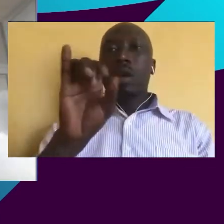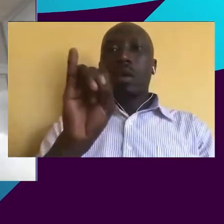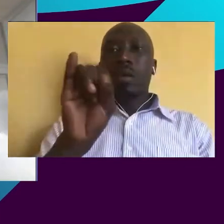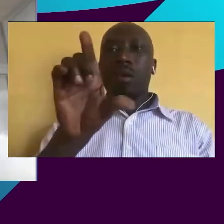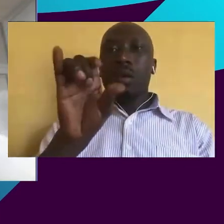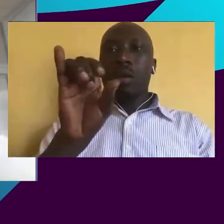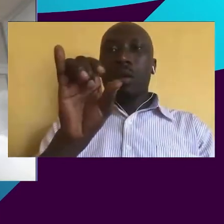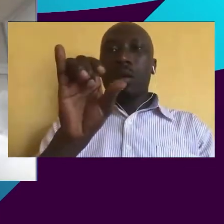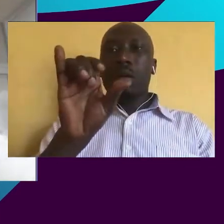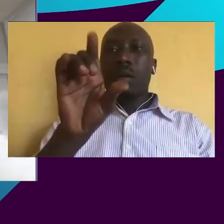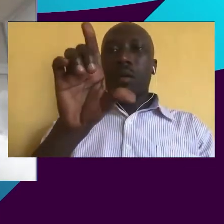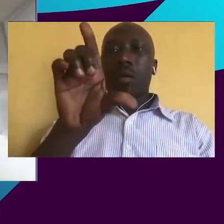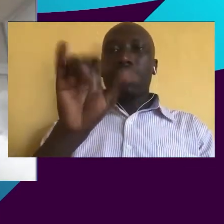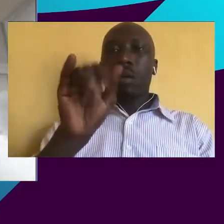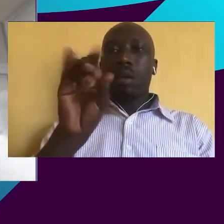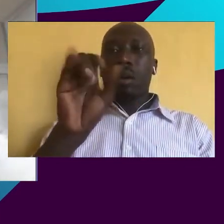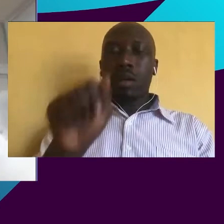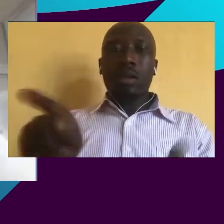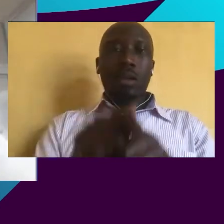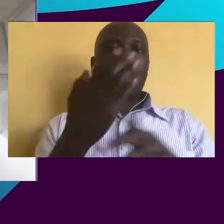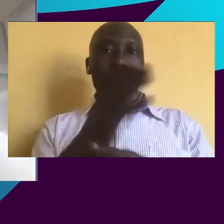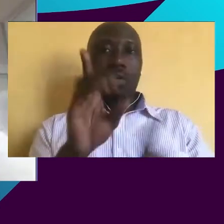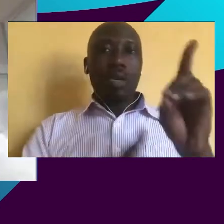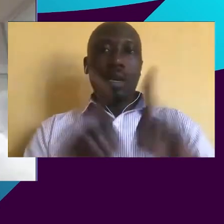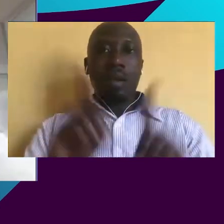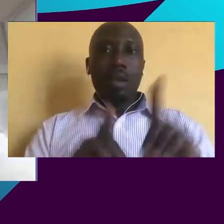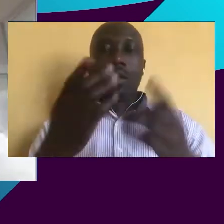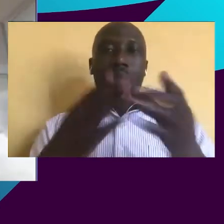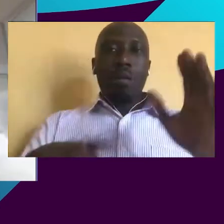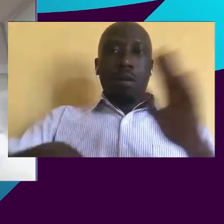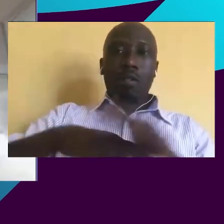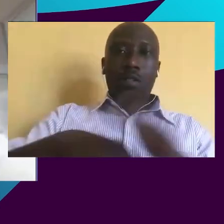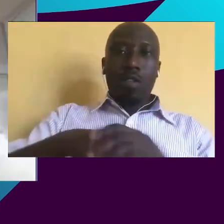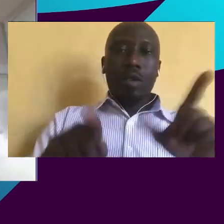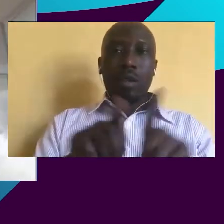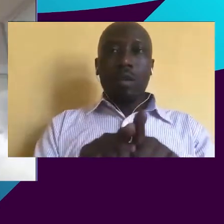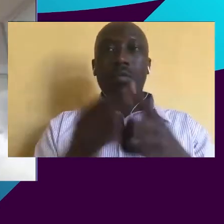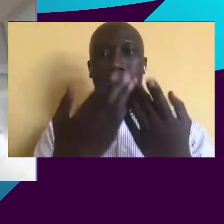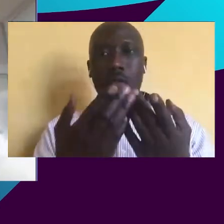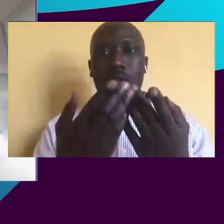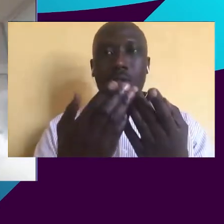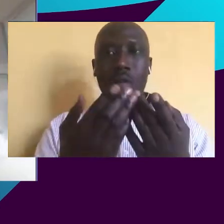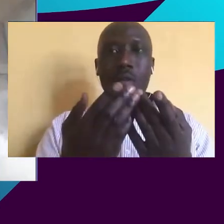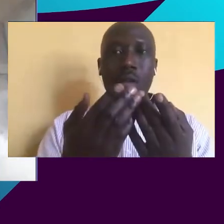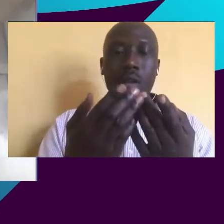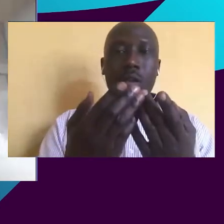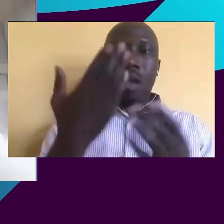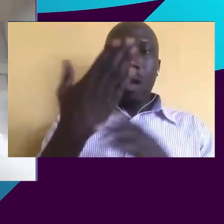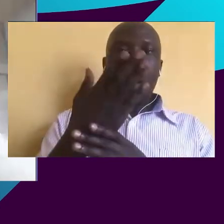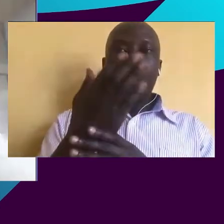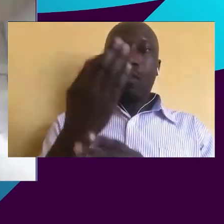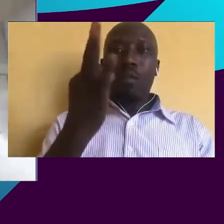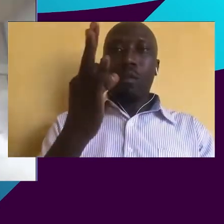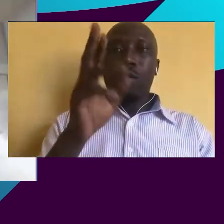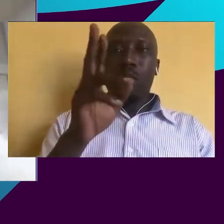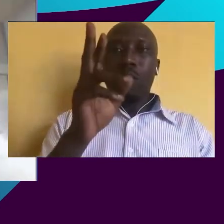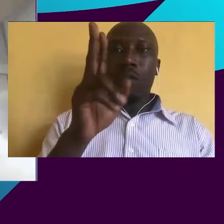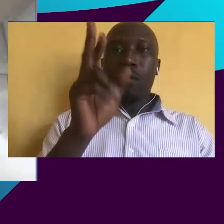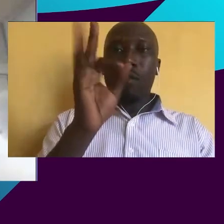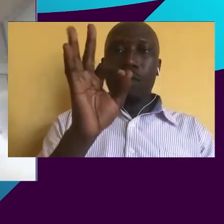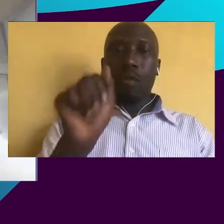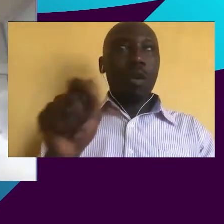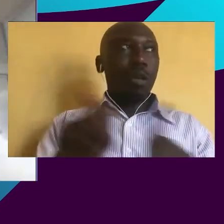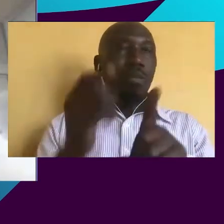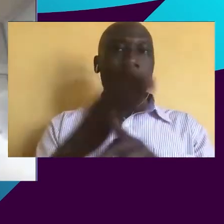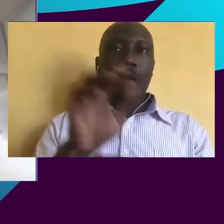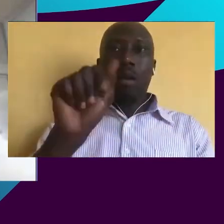Director of Football Development from the Federation of Uganda Football Associations, FUFA, Mr. Ali Mwebe. And then we have a member